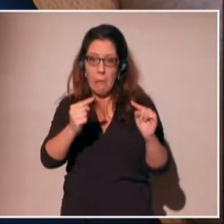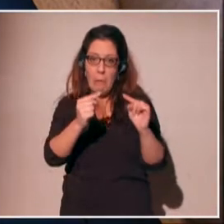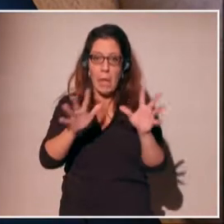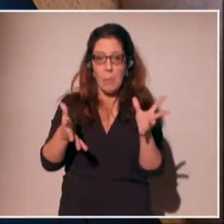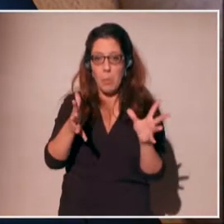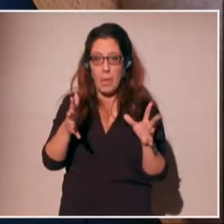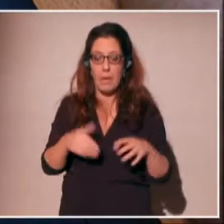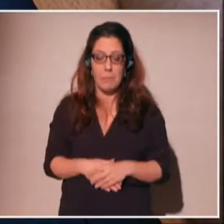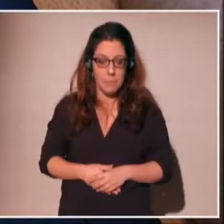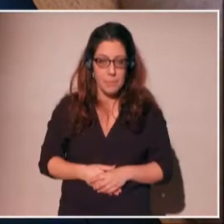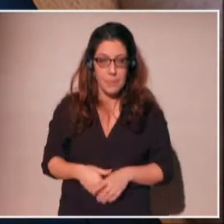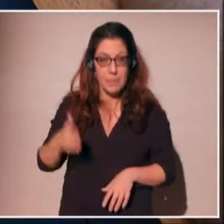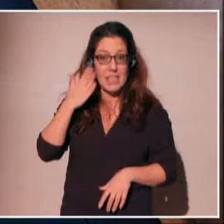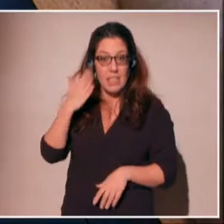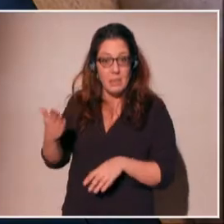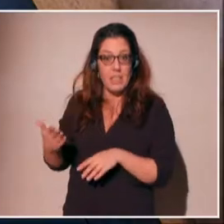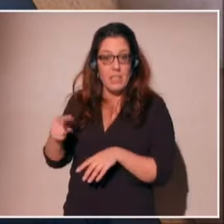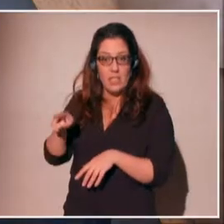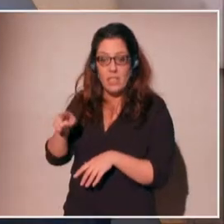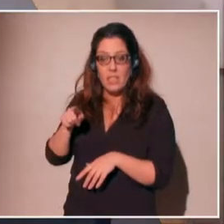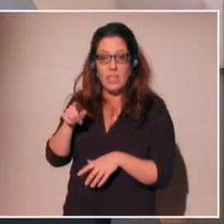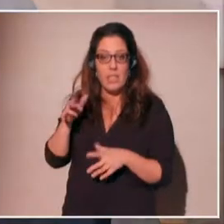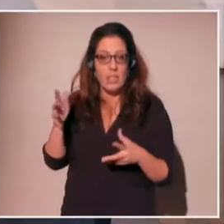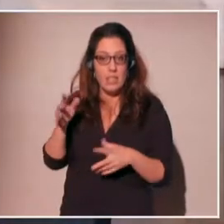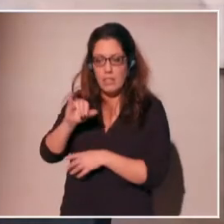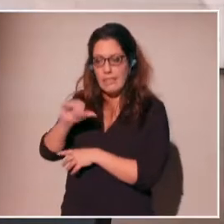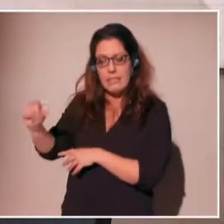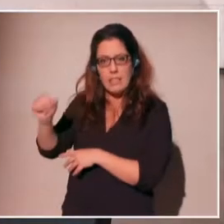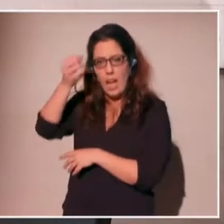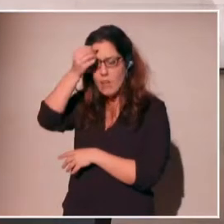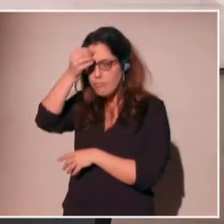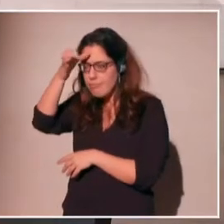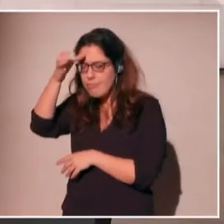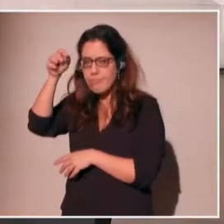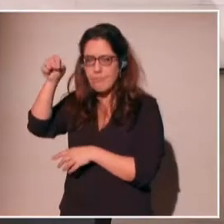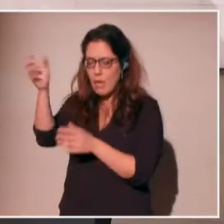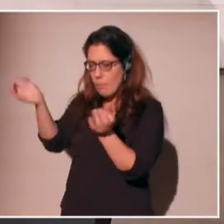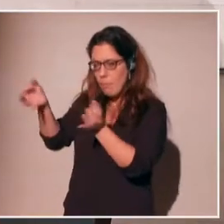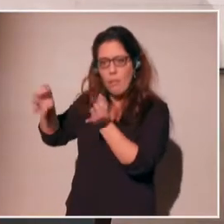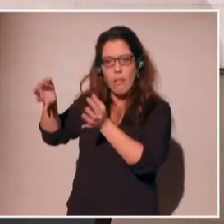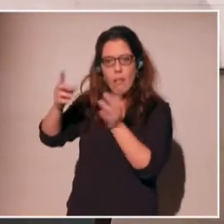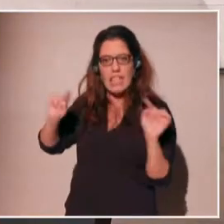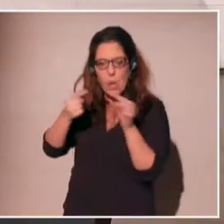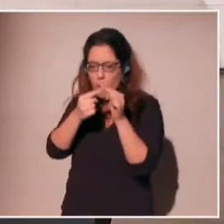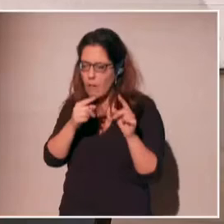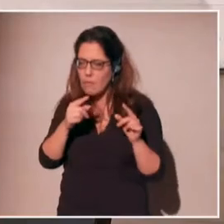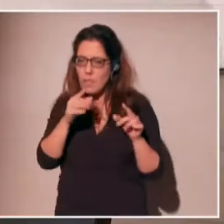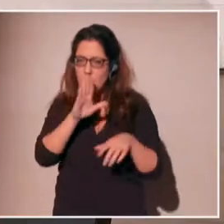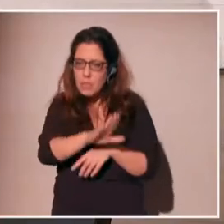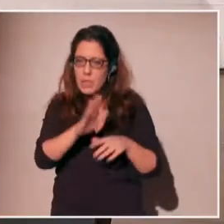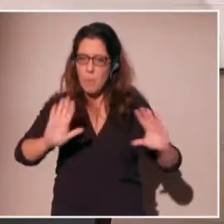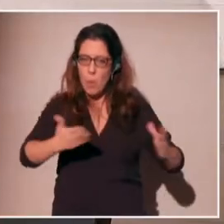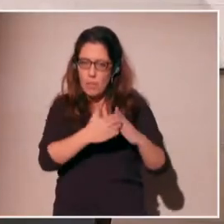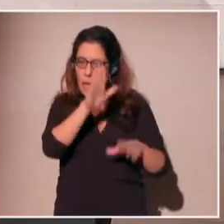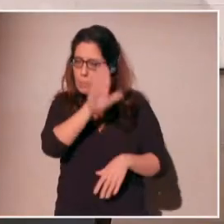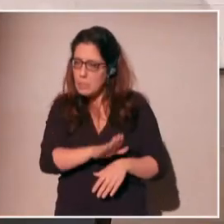you'll be able to create this, because from the real data you've extracted the sketch, you've learned this example. So in my area, when we use